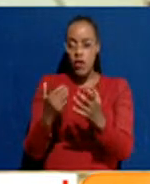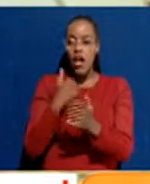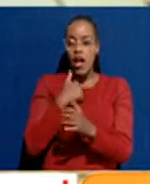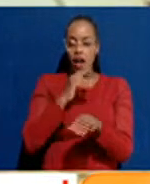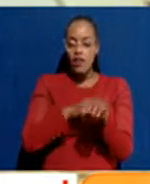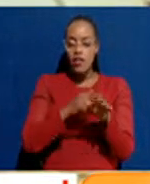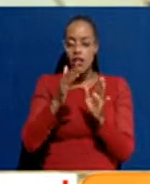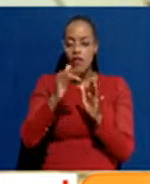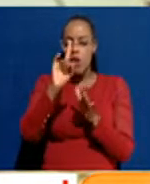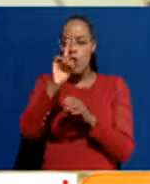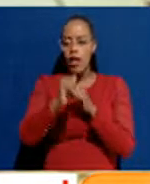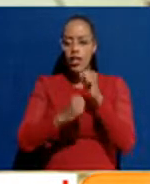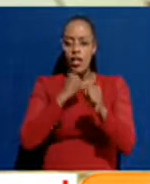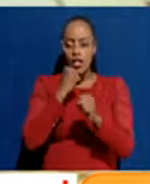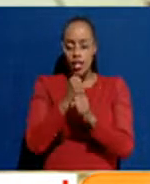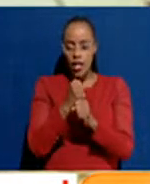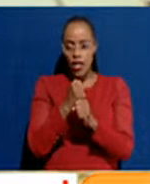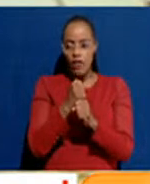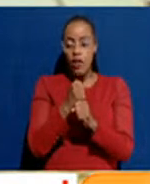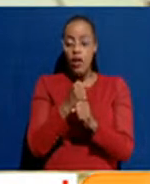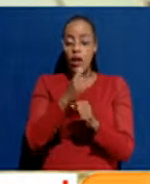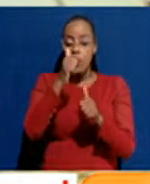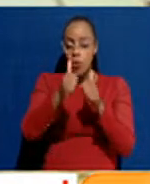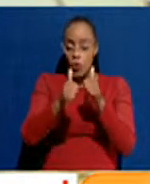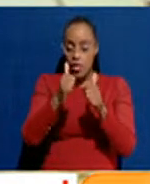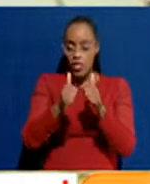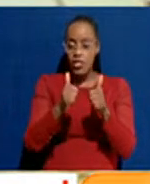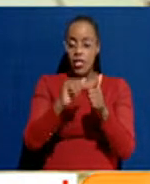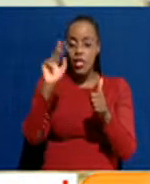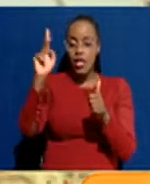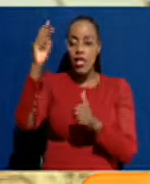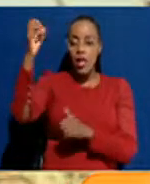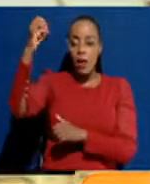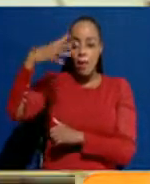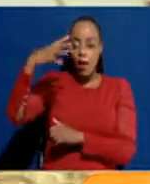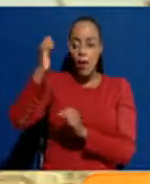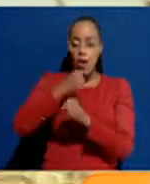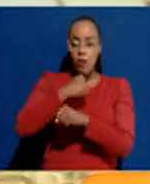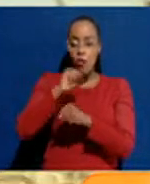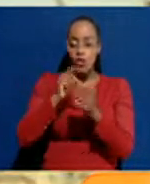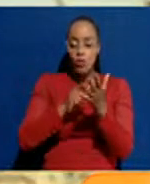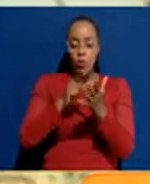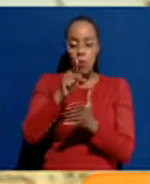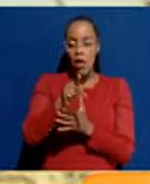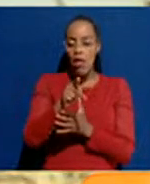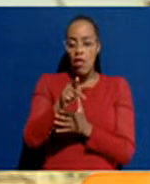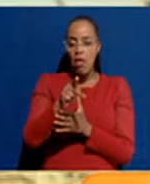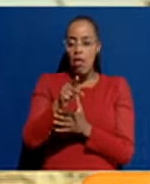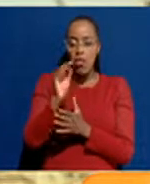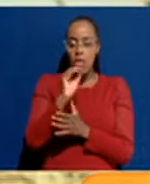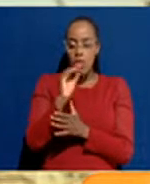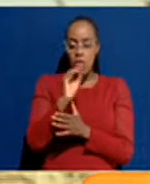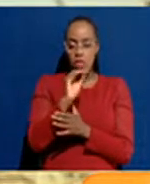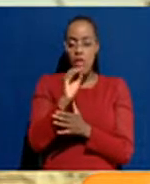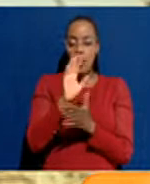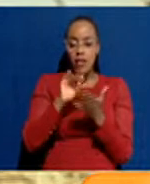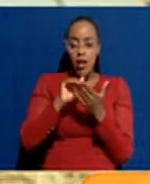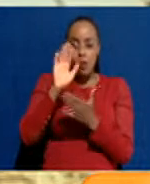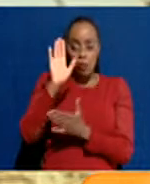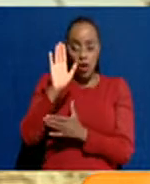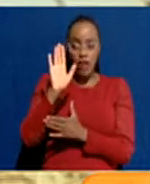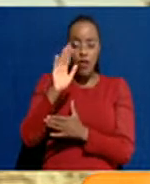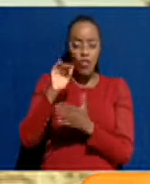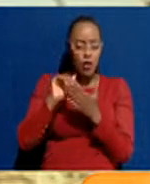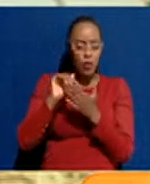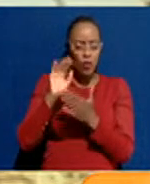period of almost 1 year, Sam, where Kenya Power was unable to procure anything. And especially the